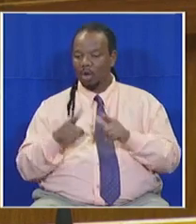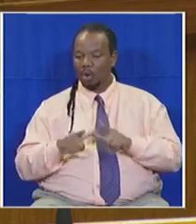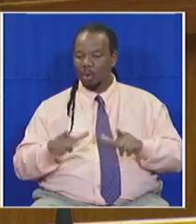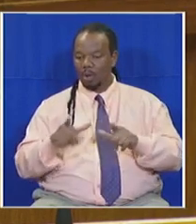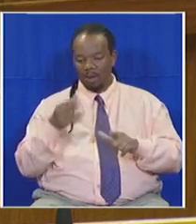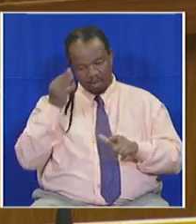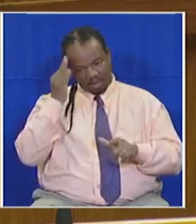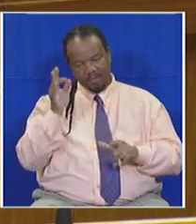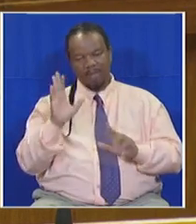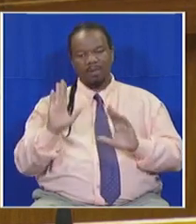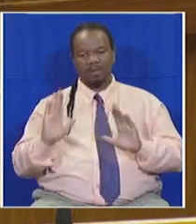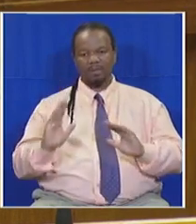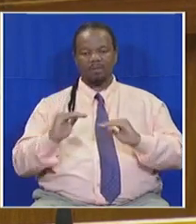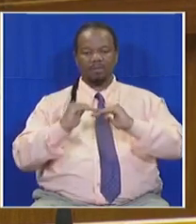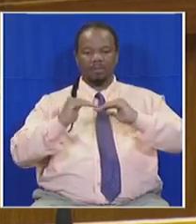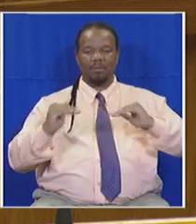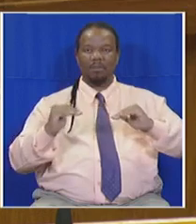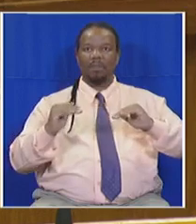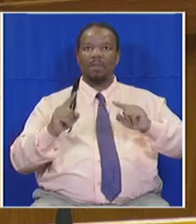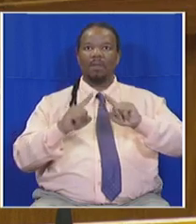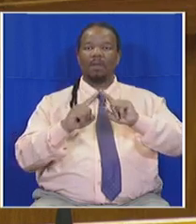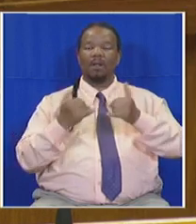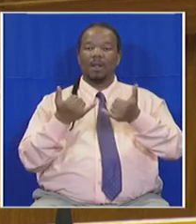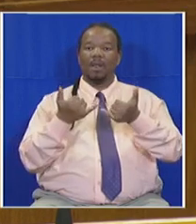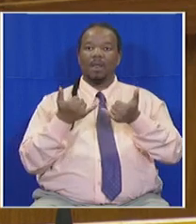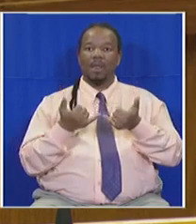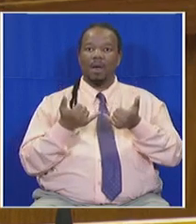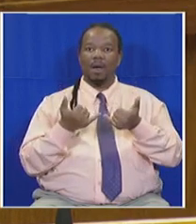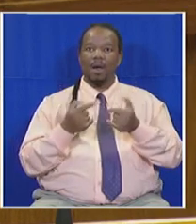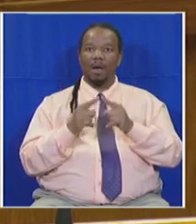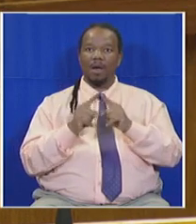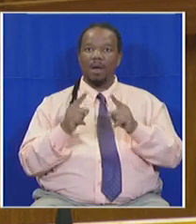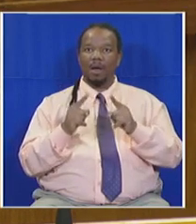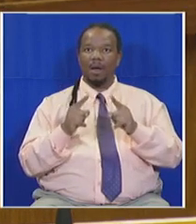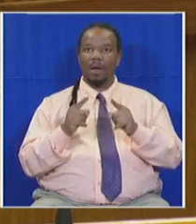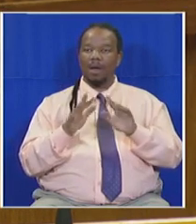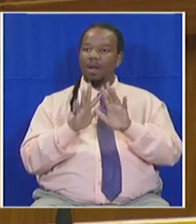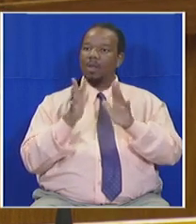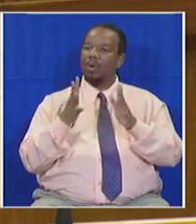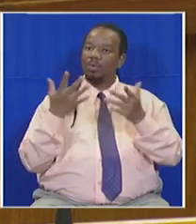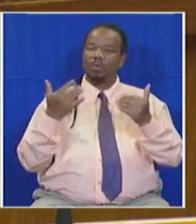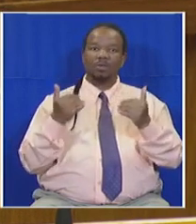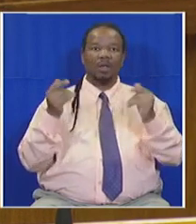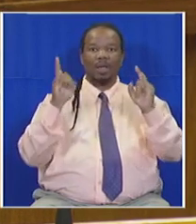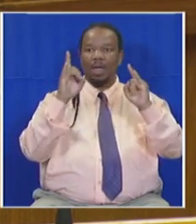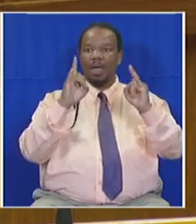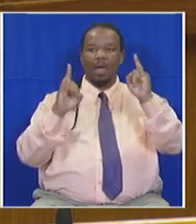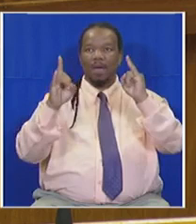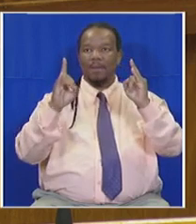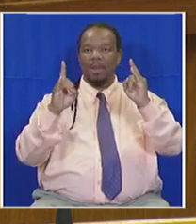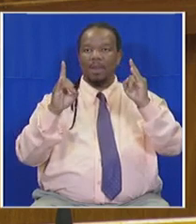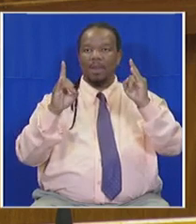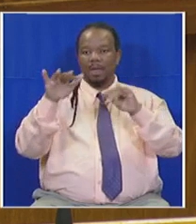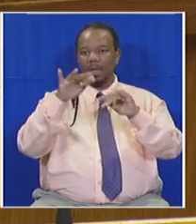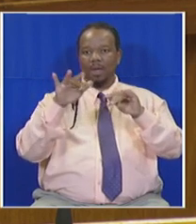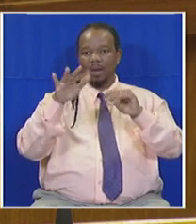We have moved from the higher stratified Africa in urban areas and homelands.